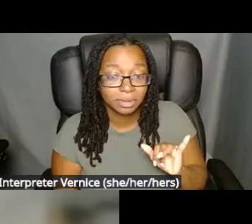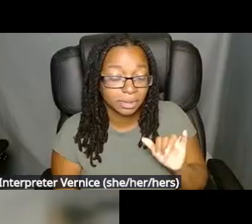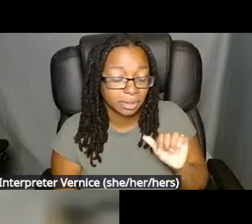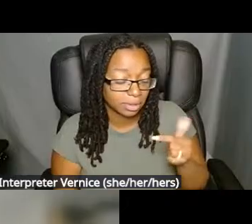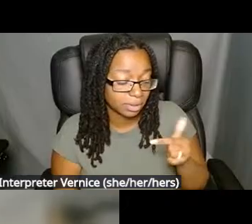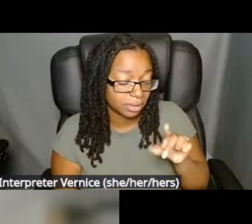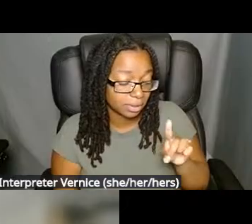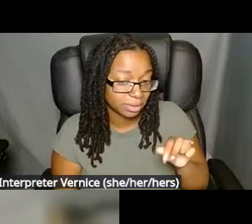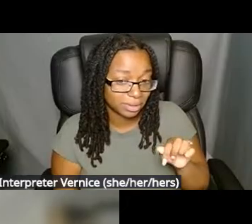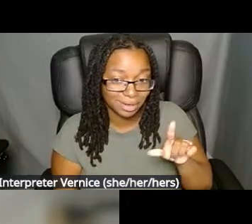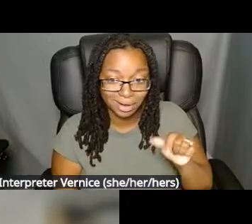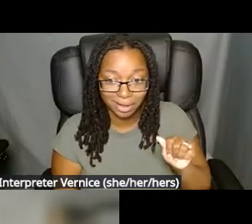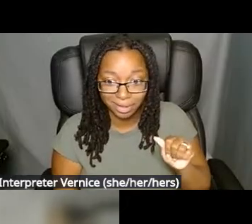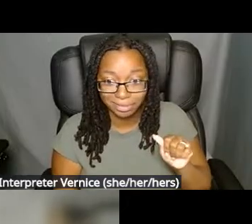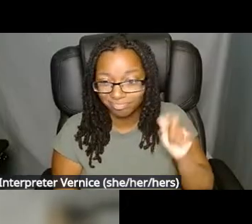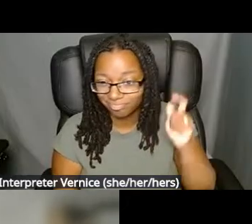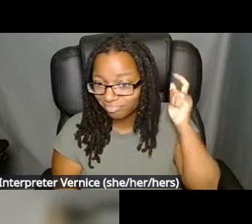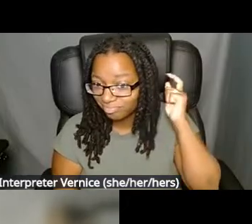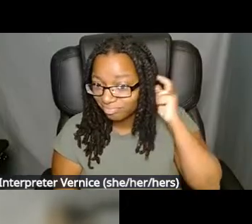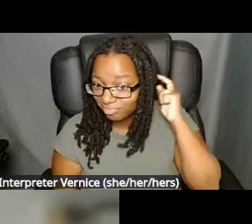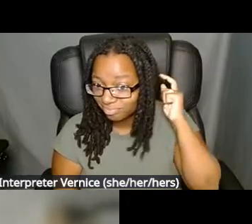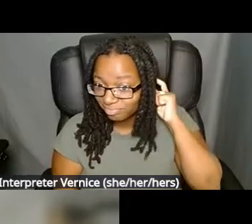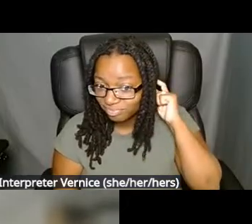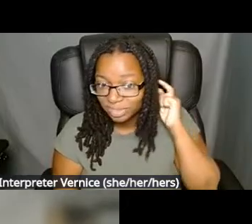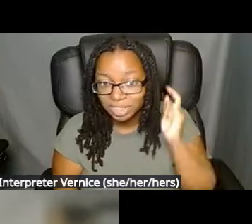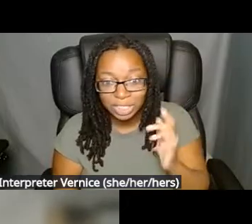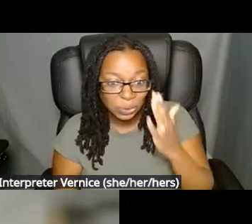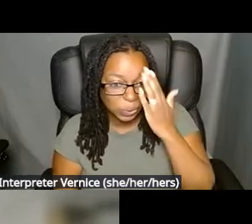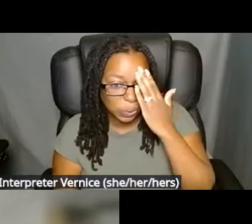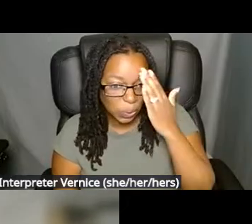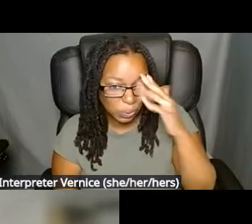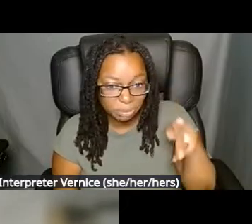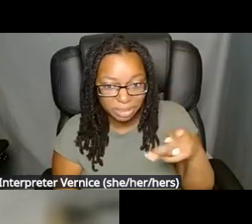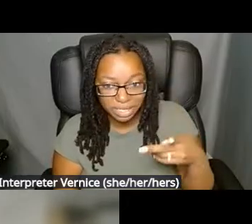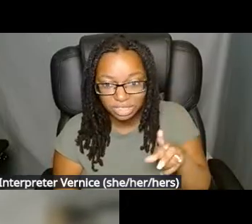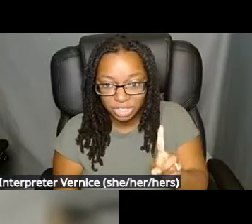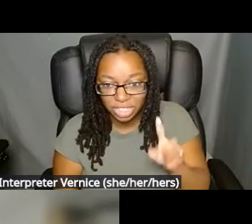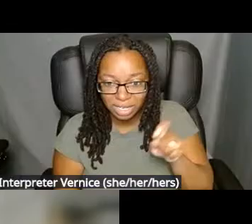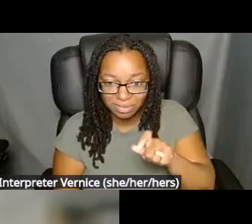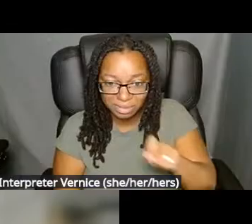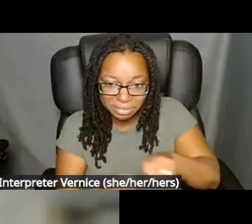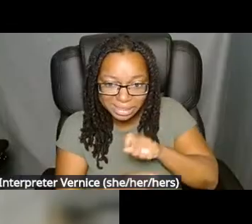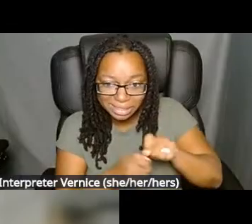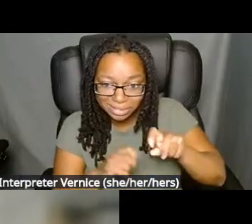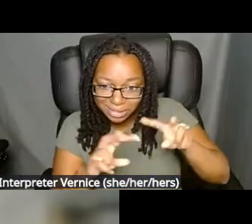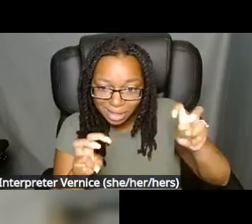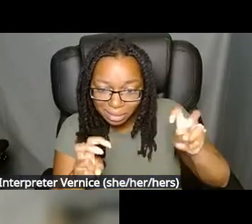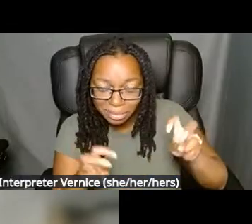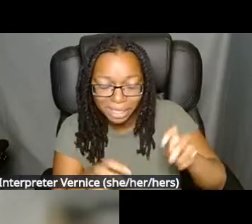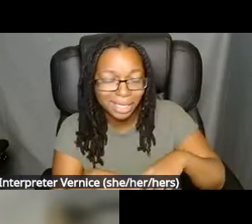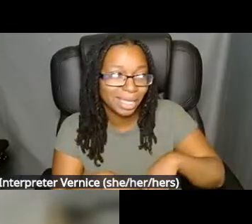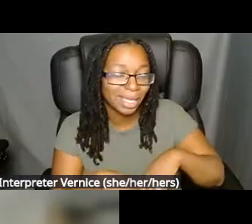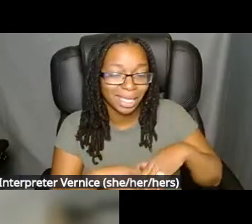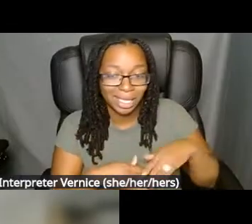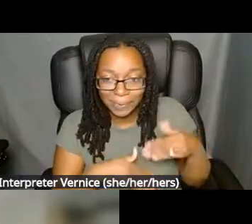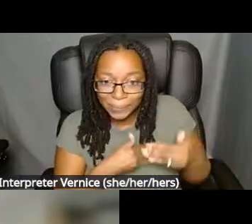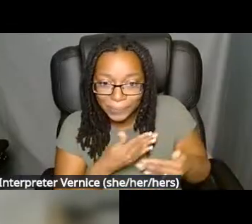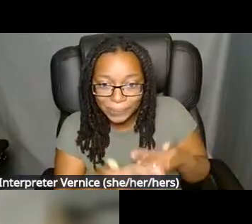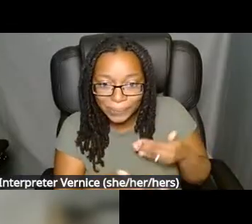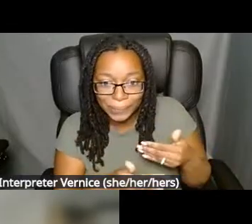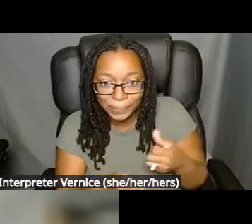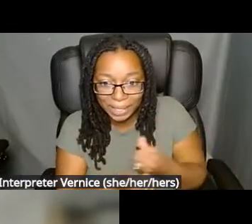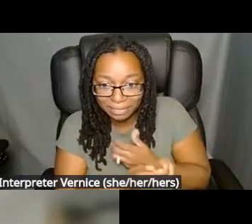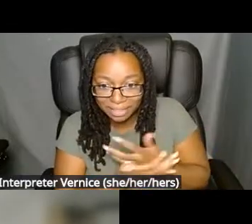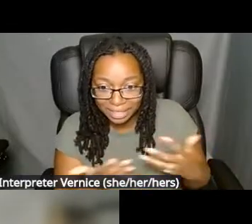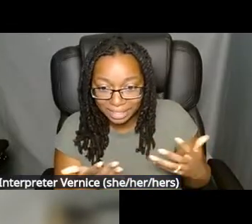a particular topic and you deal with it, you know everything about it. Then I went to med school where they throw everything